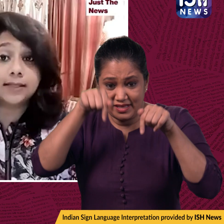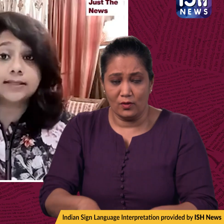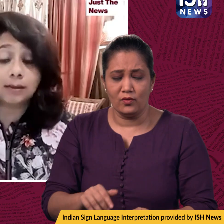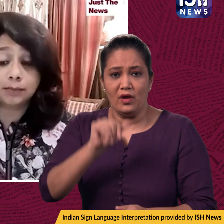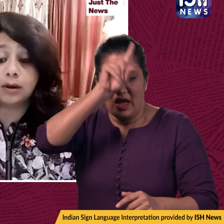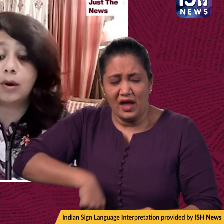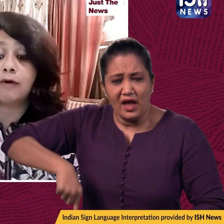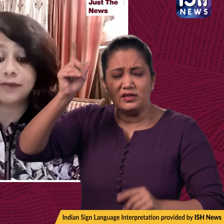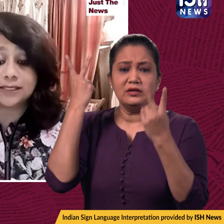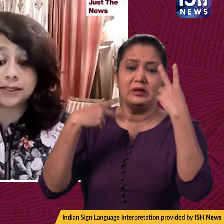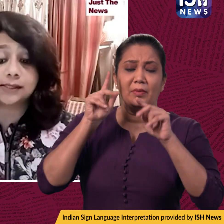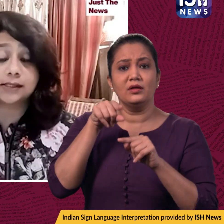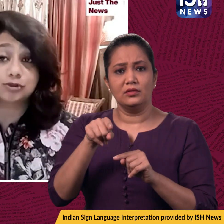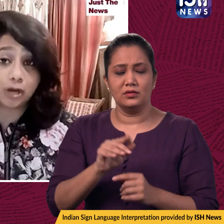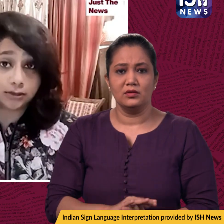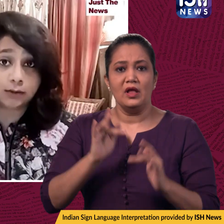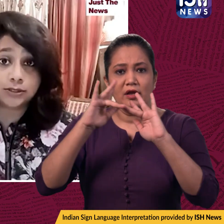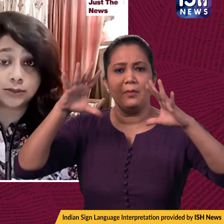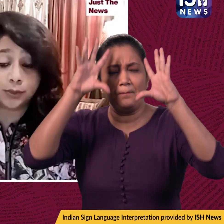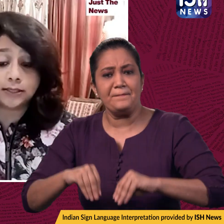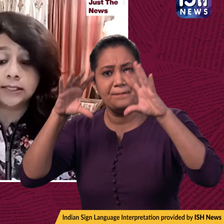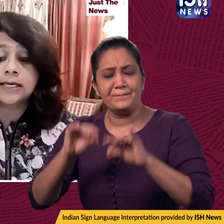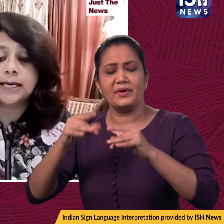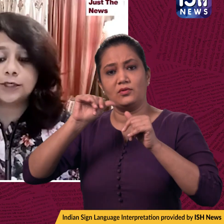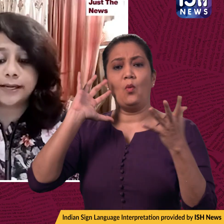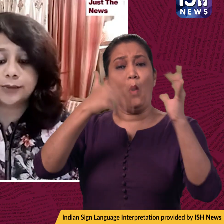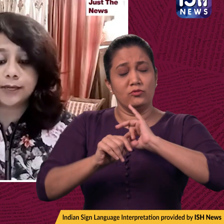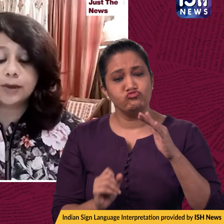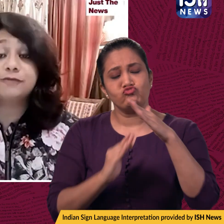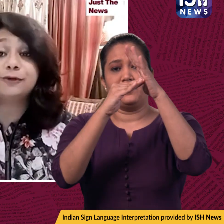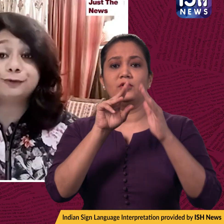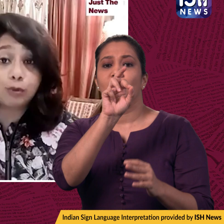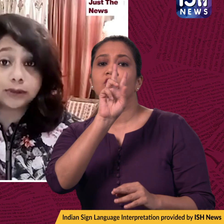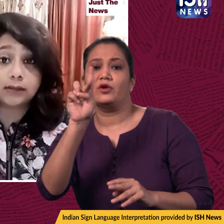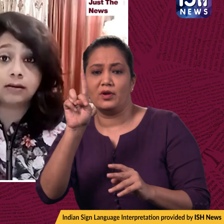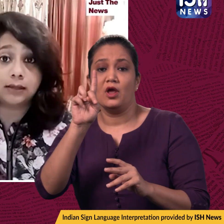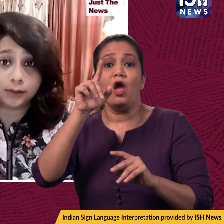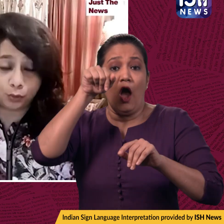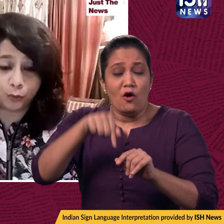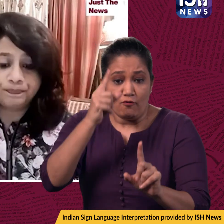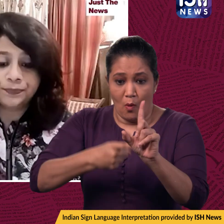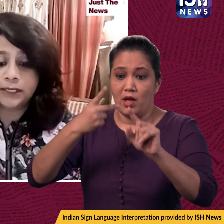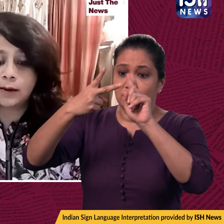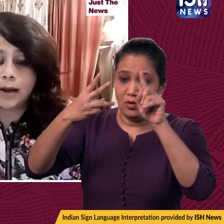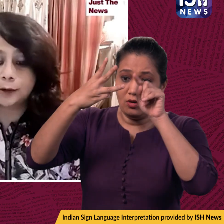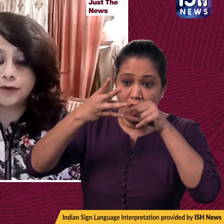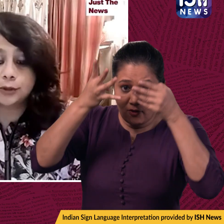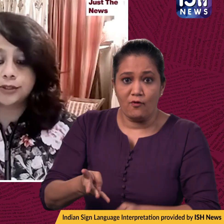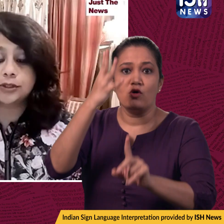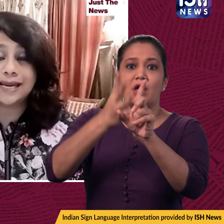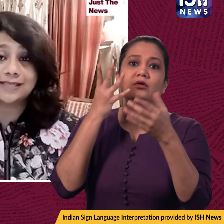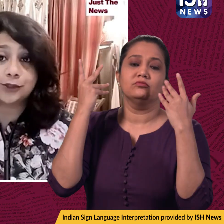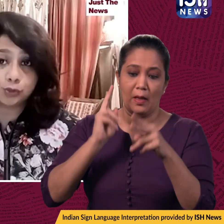the highest number of internet shutdowns in the world in 2021 for the fourth year in a row. Now, out